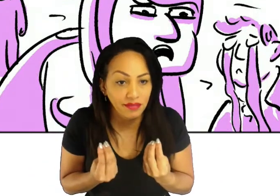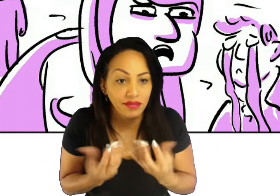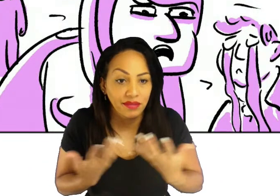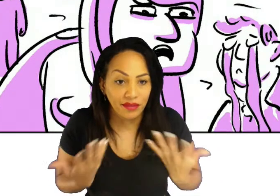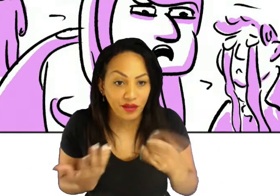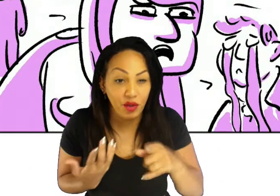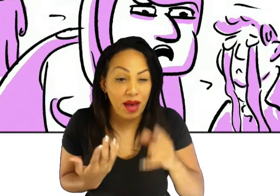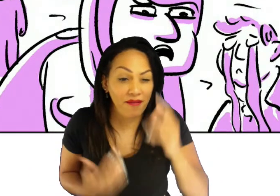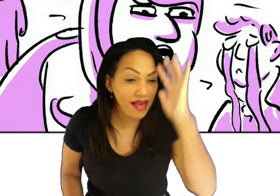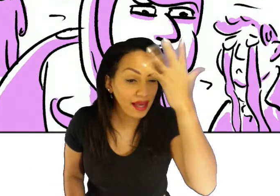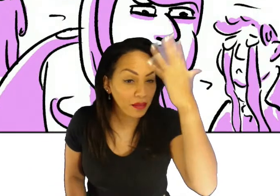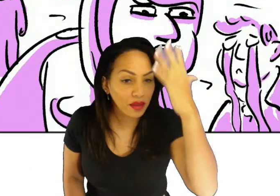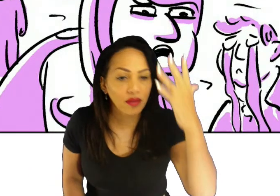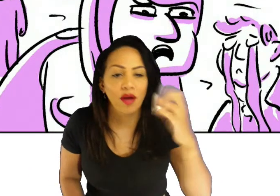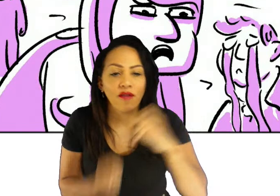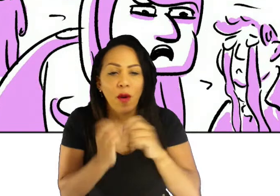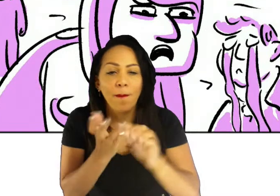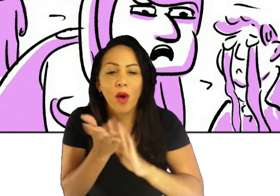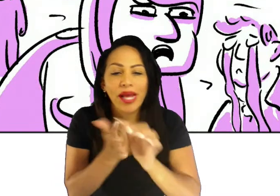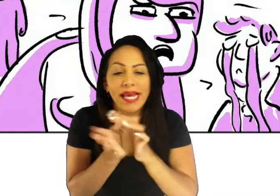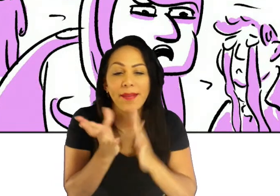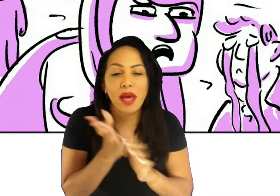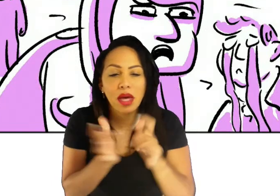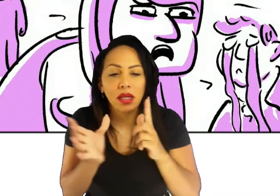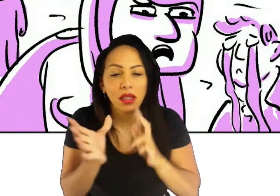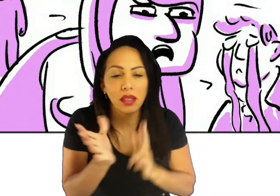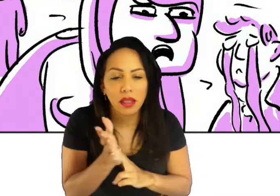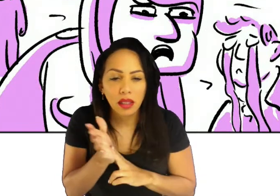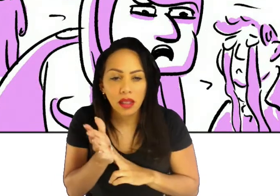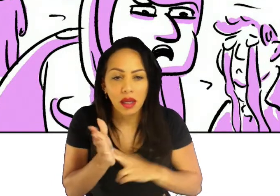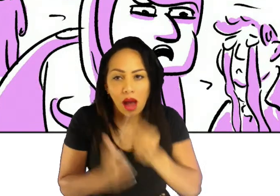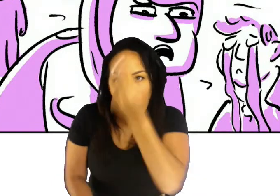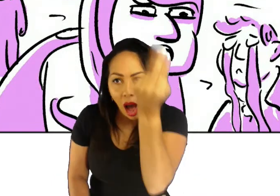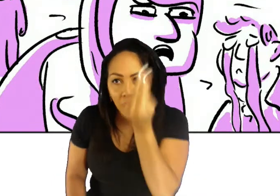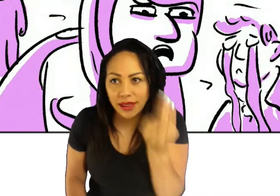image of the bohemian artist just